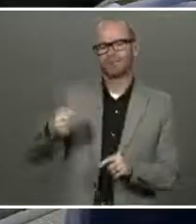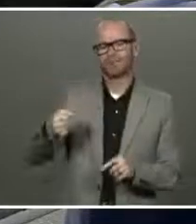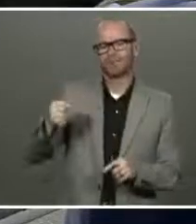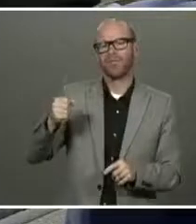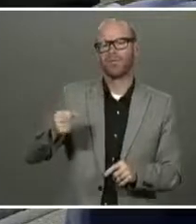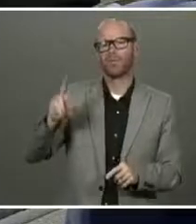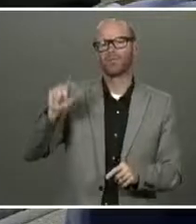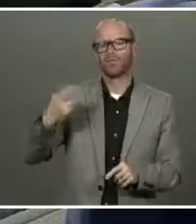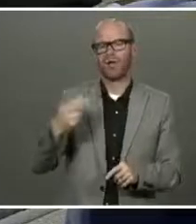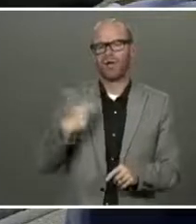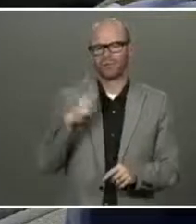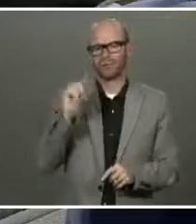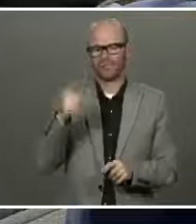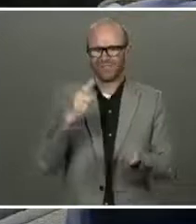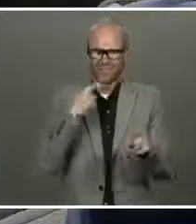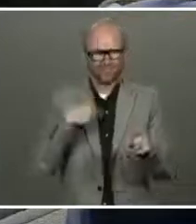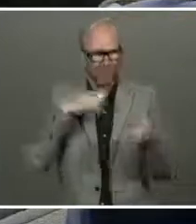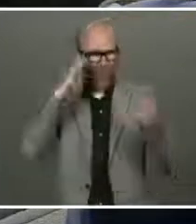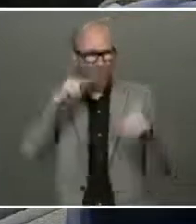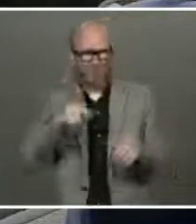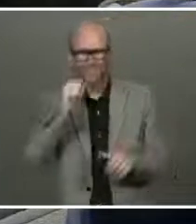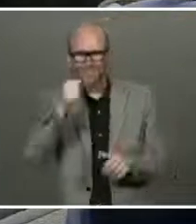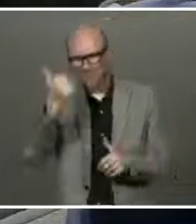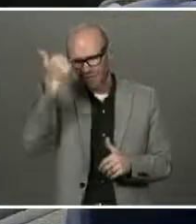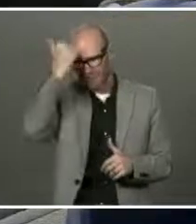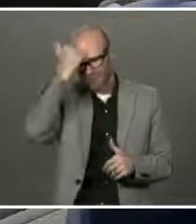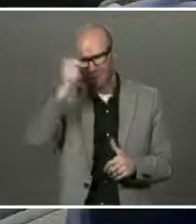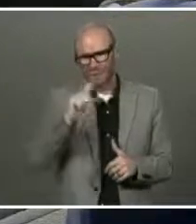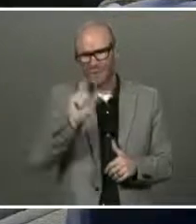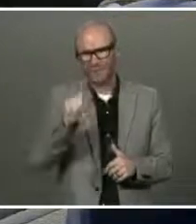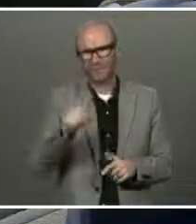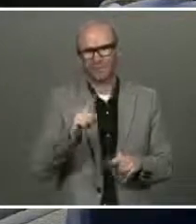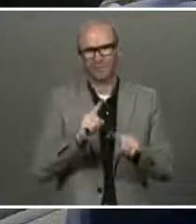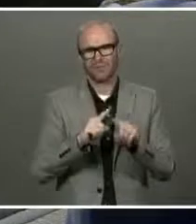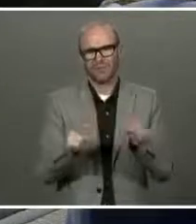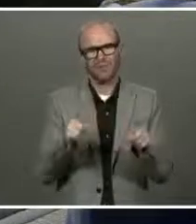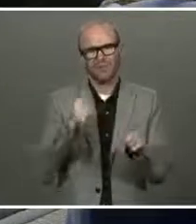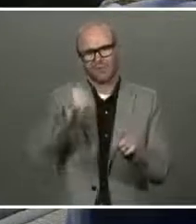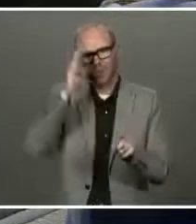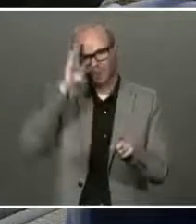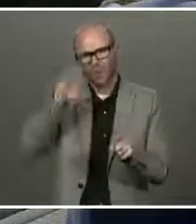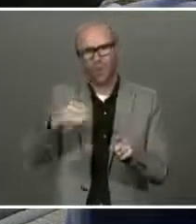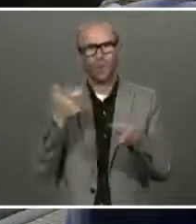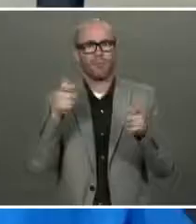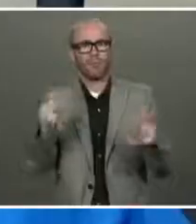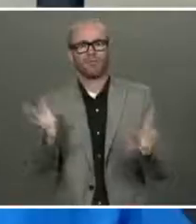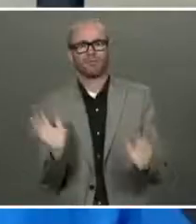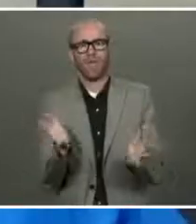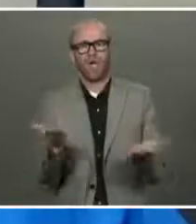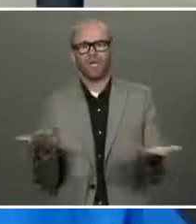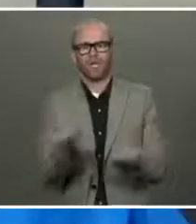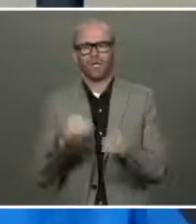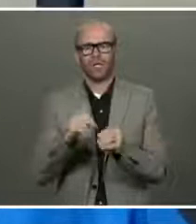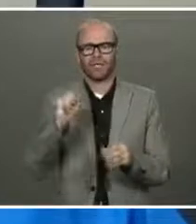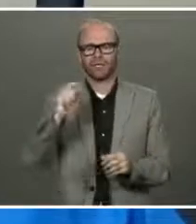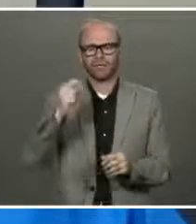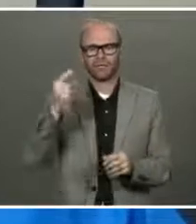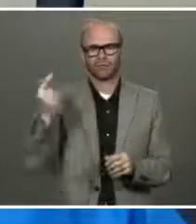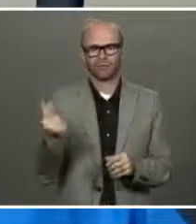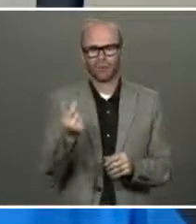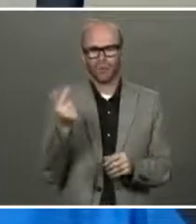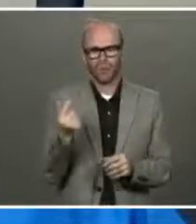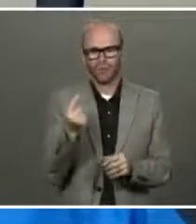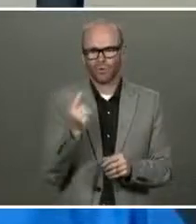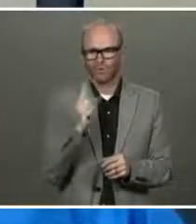Governor, I hope this isn't a stupid question, but you know, the big top down here, I'm actually going to turn to sports, is